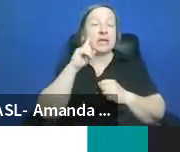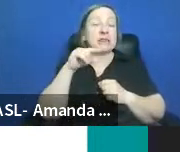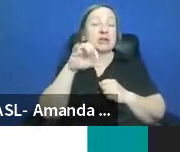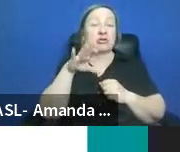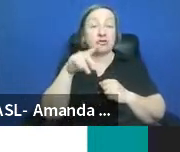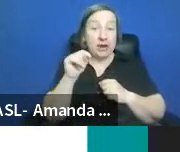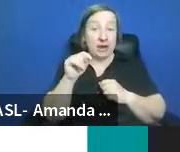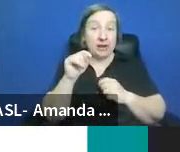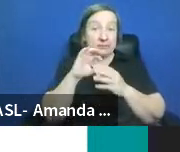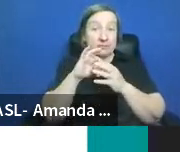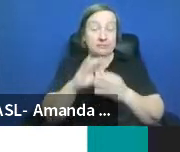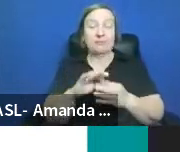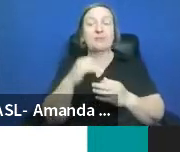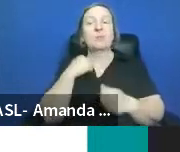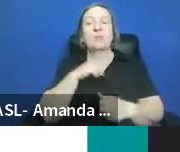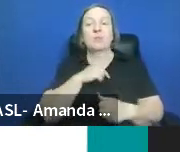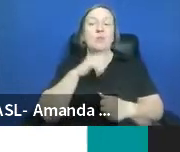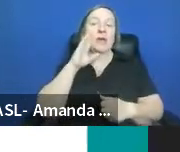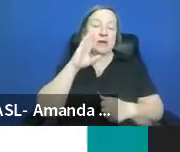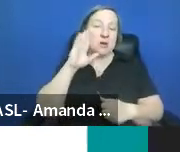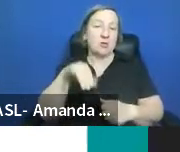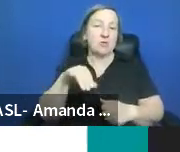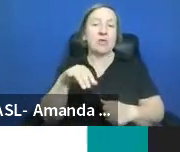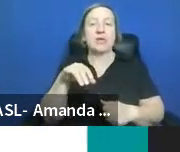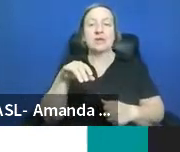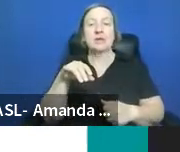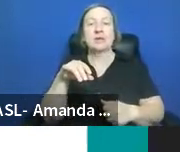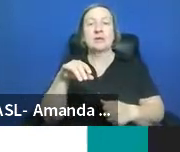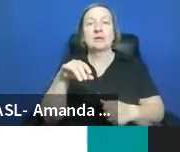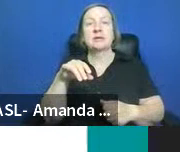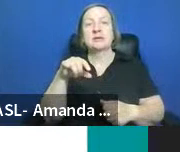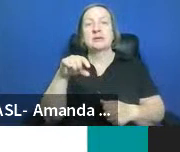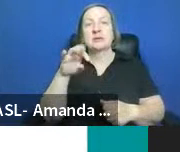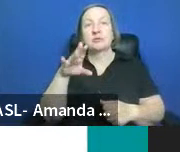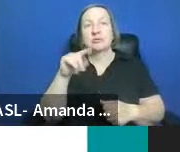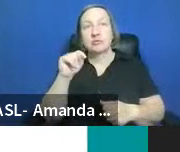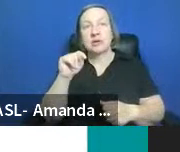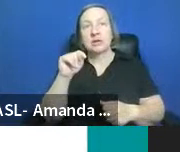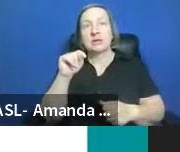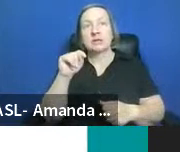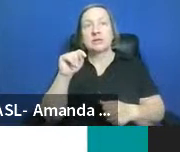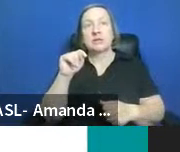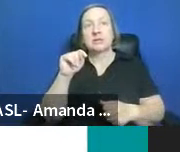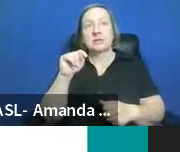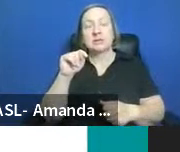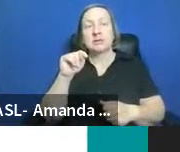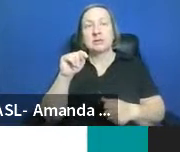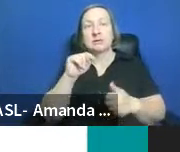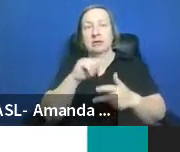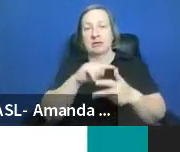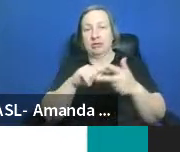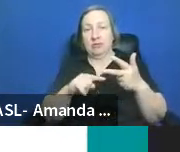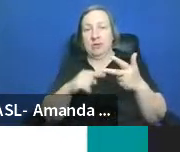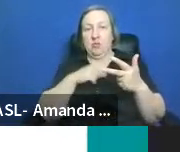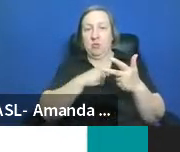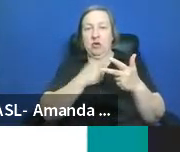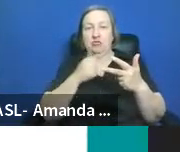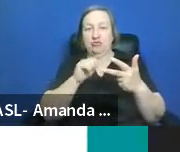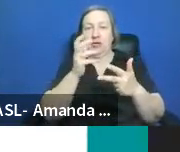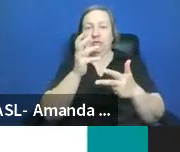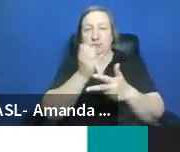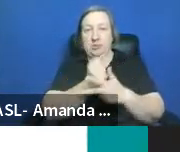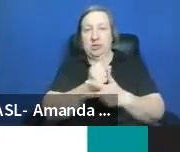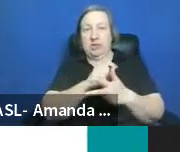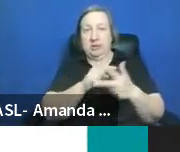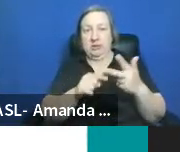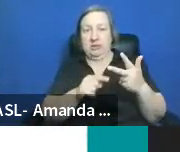side, we know this is grant season for us. We've got three main grants we're pursuing